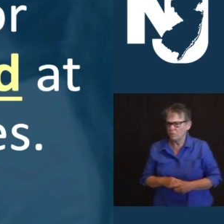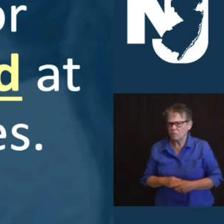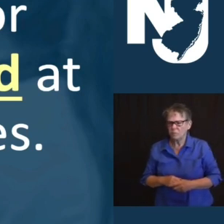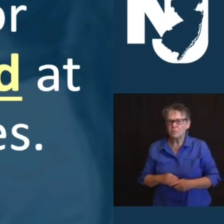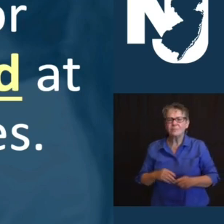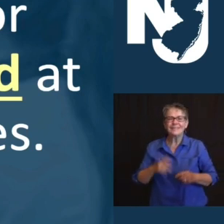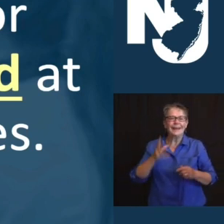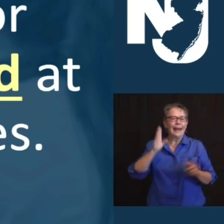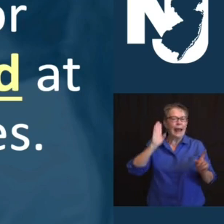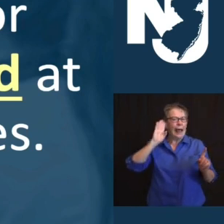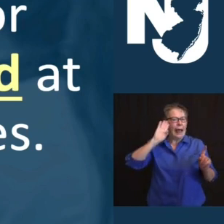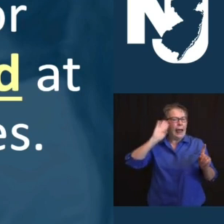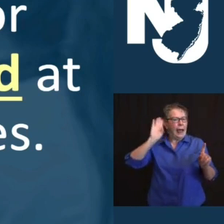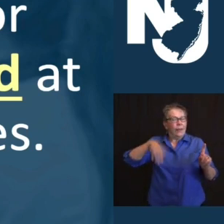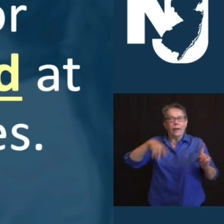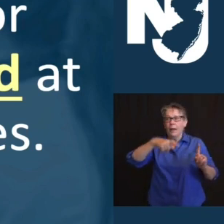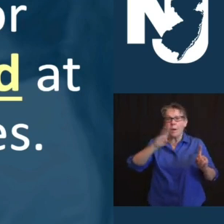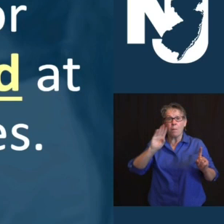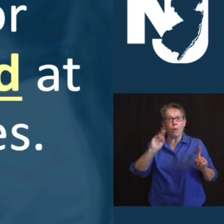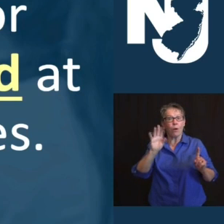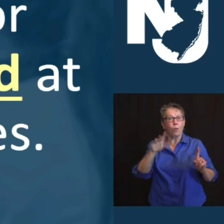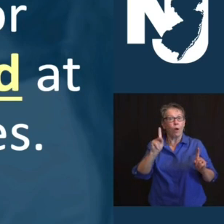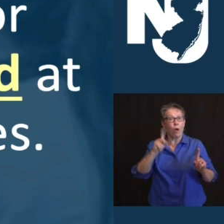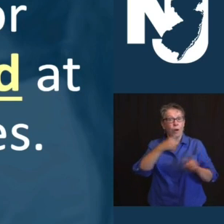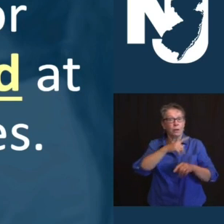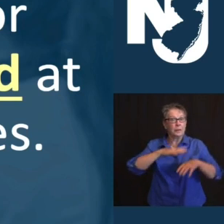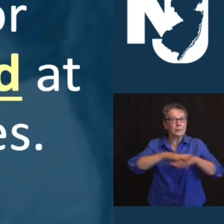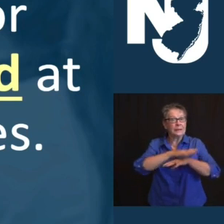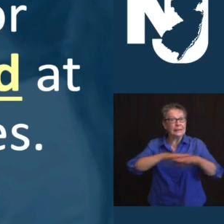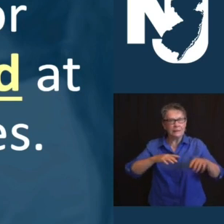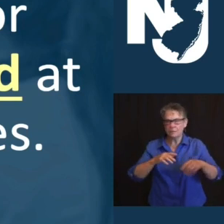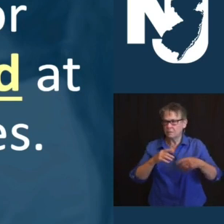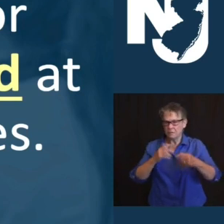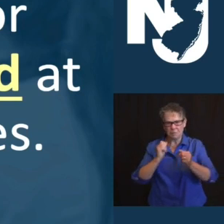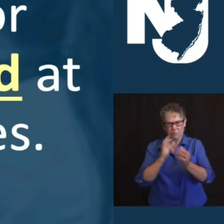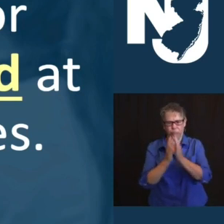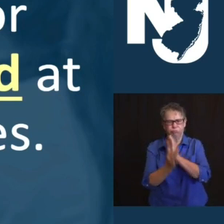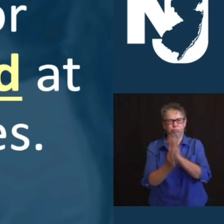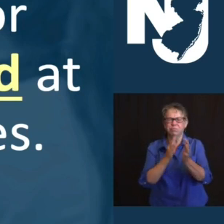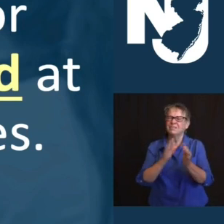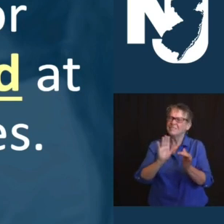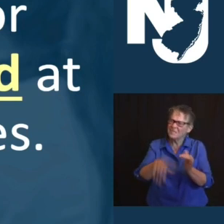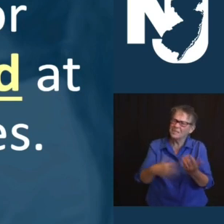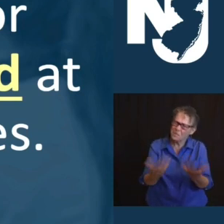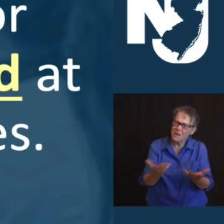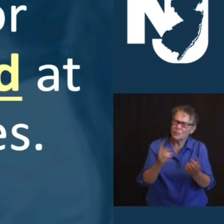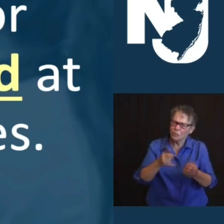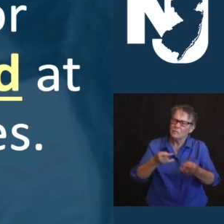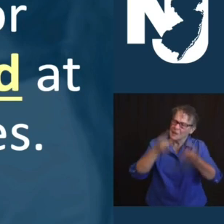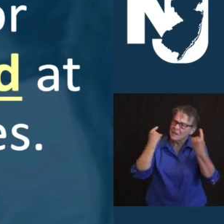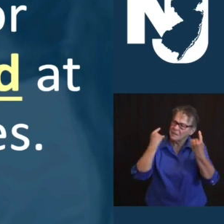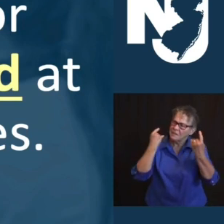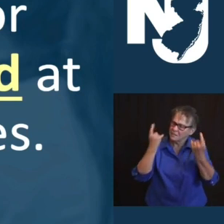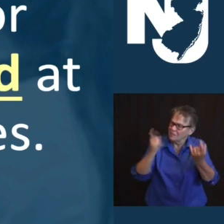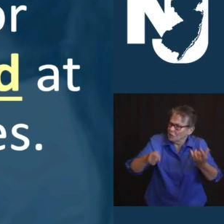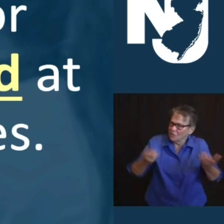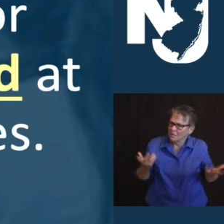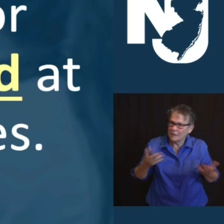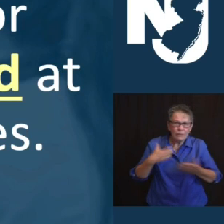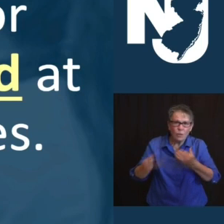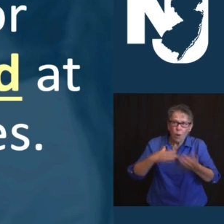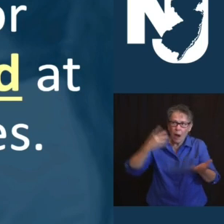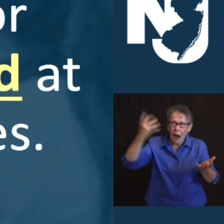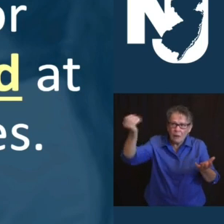you're indoors, you must be wearing a face covering or a mask. And if you are not, you will be refused